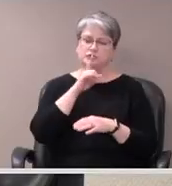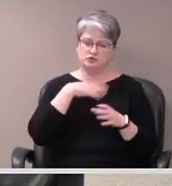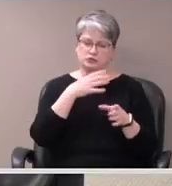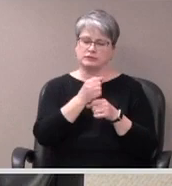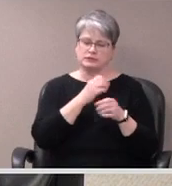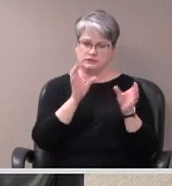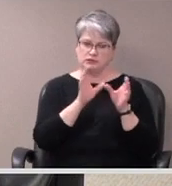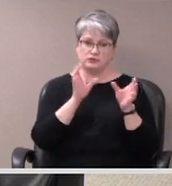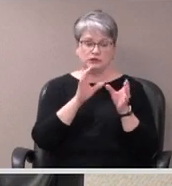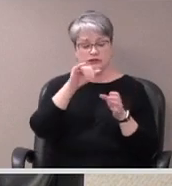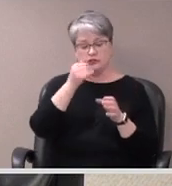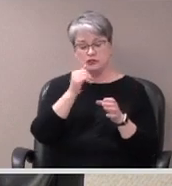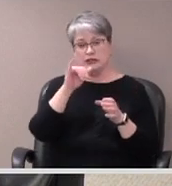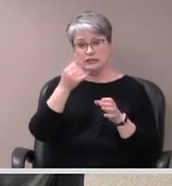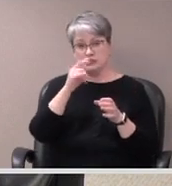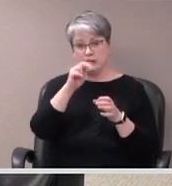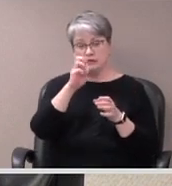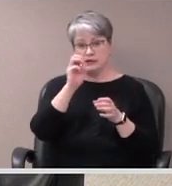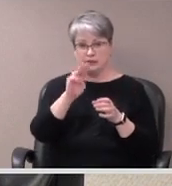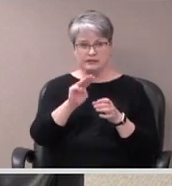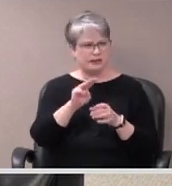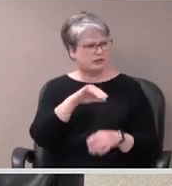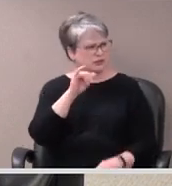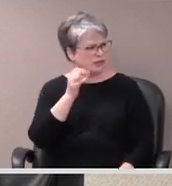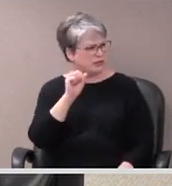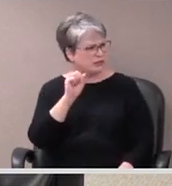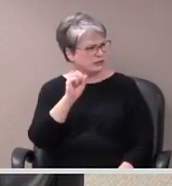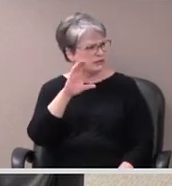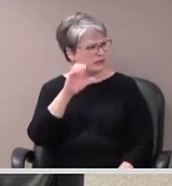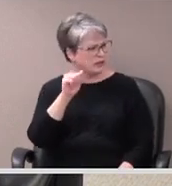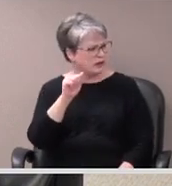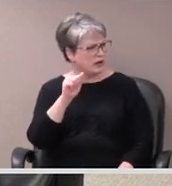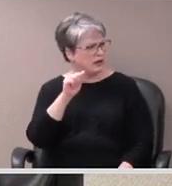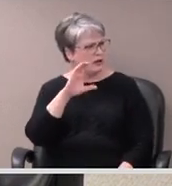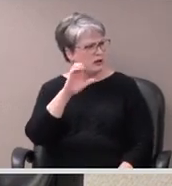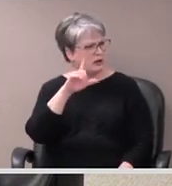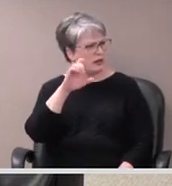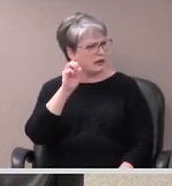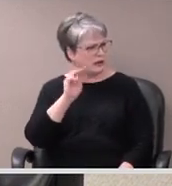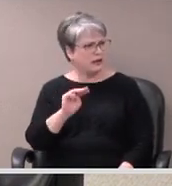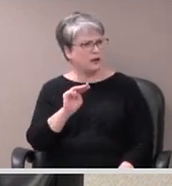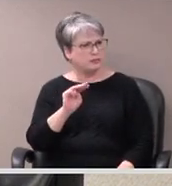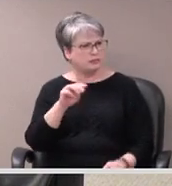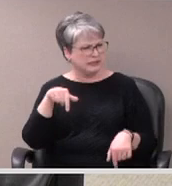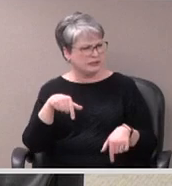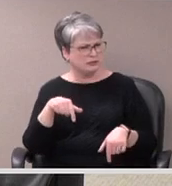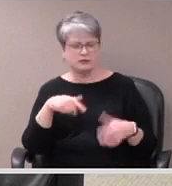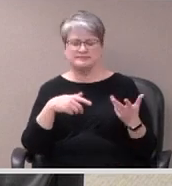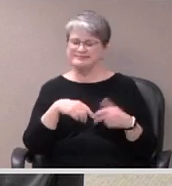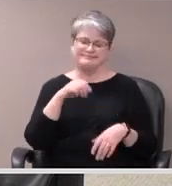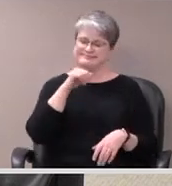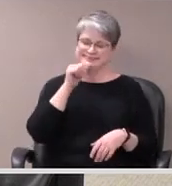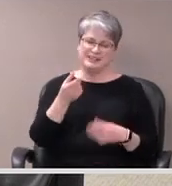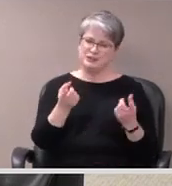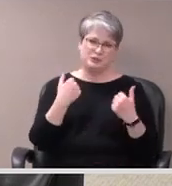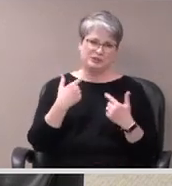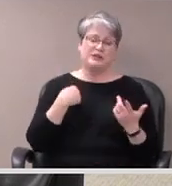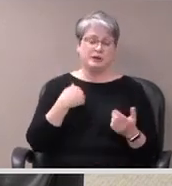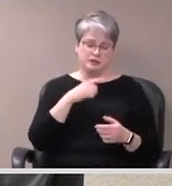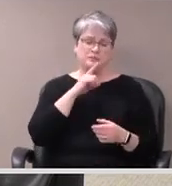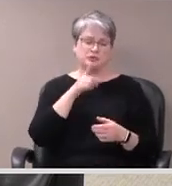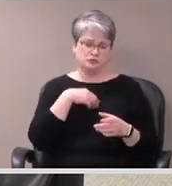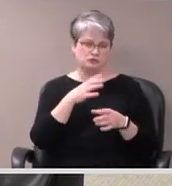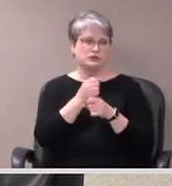Jefferson Town High School teacher Jessica Clem, is she here? Okay. She is also unable to make it, and we will make sure she